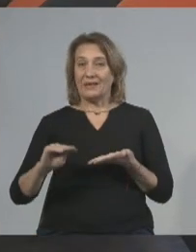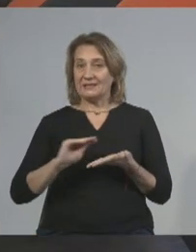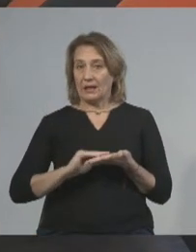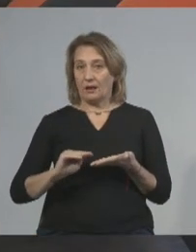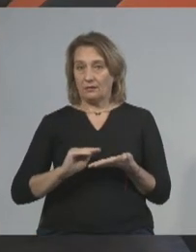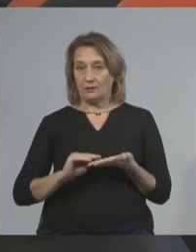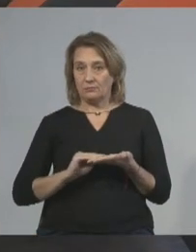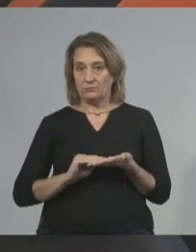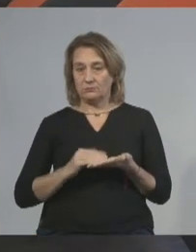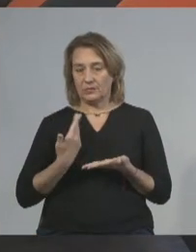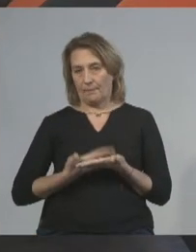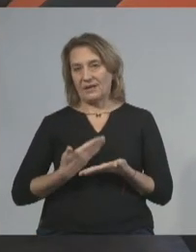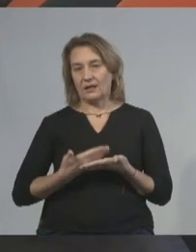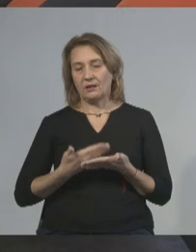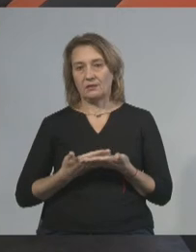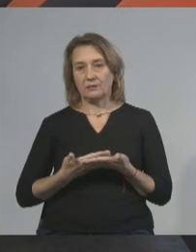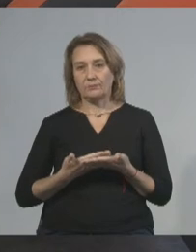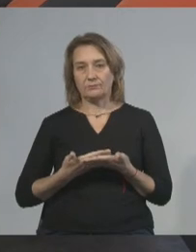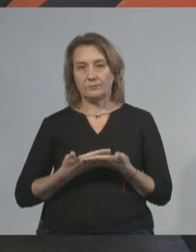fakes